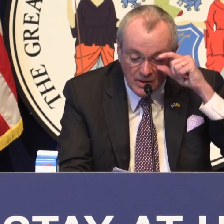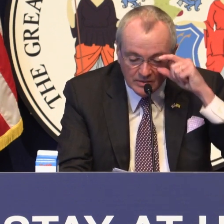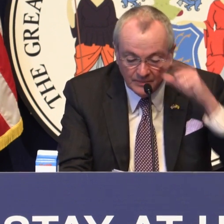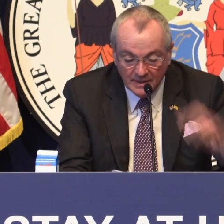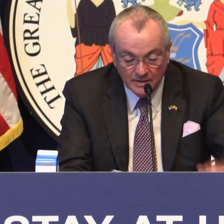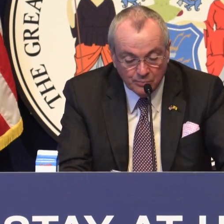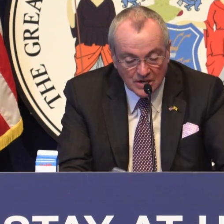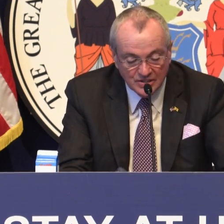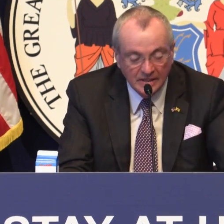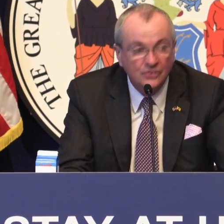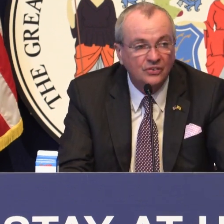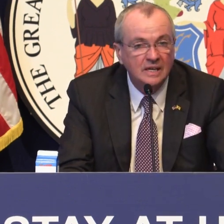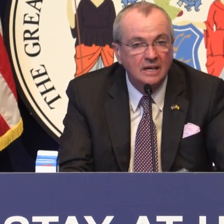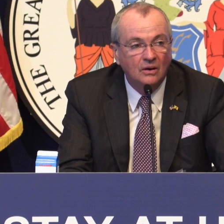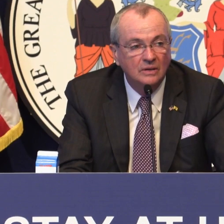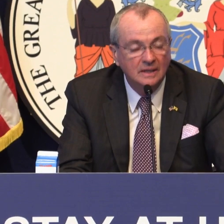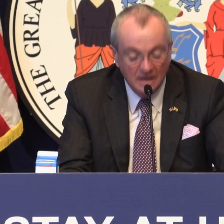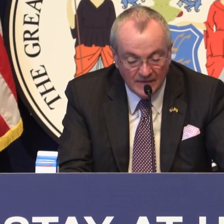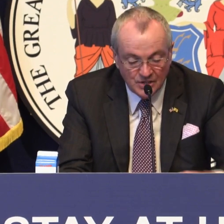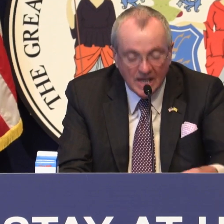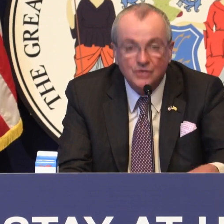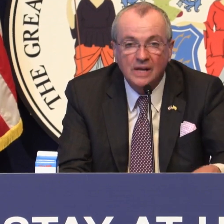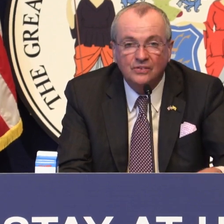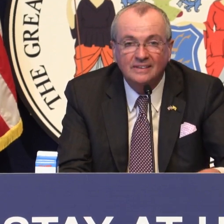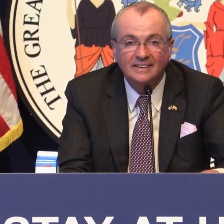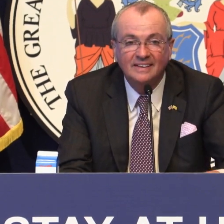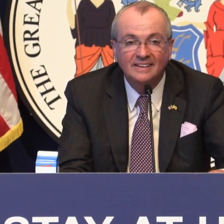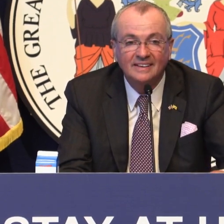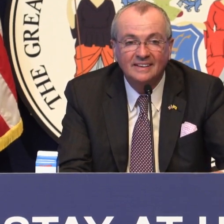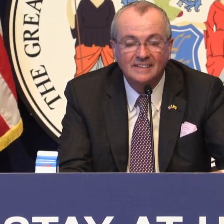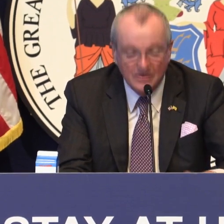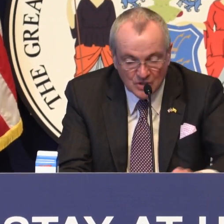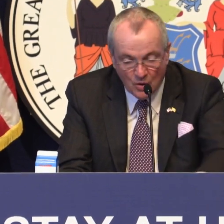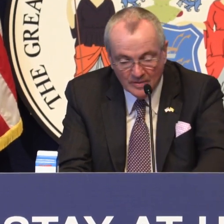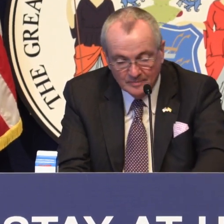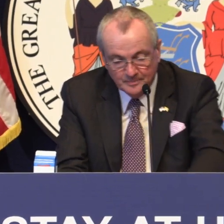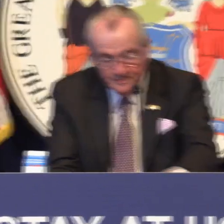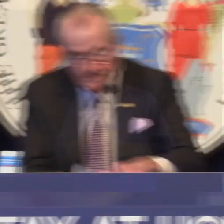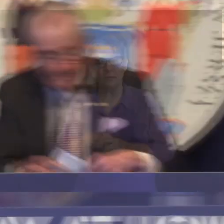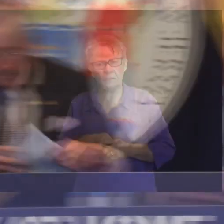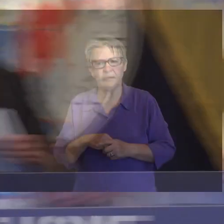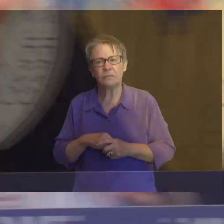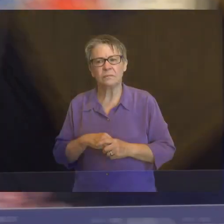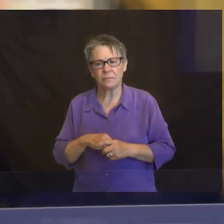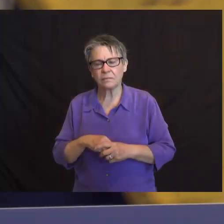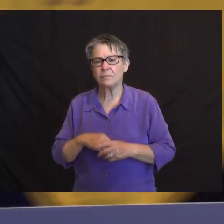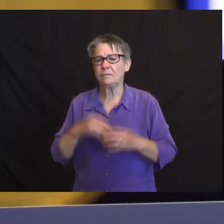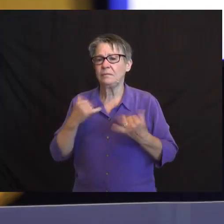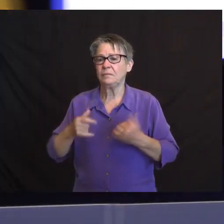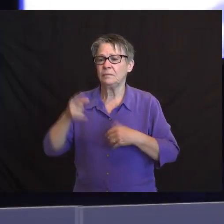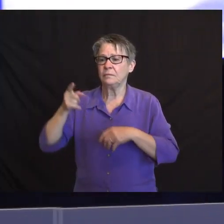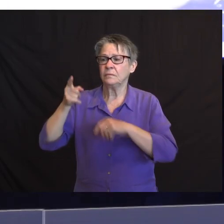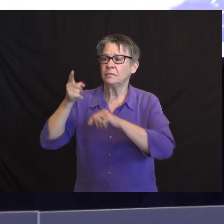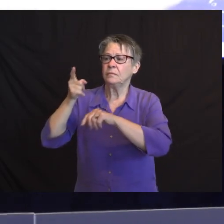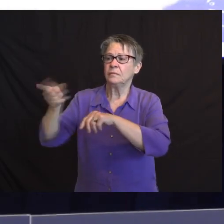help me welcome the President and CEO of NJ Transit, Kevin Corbett.